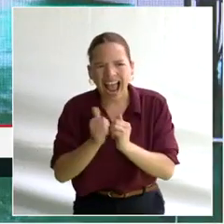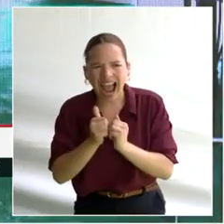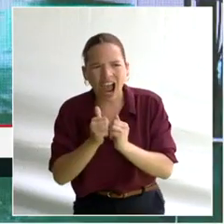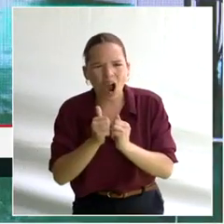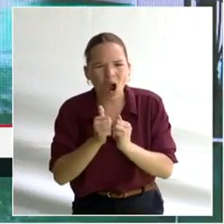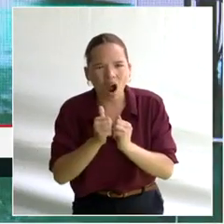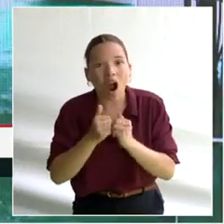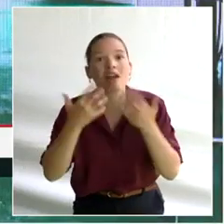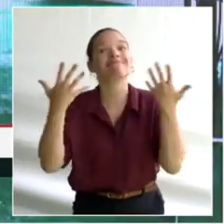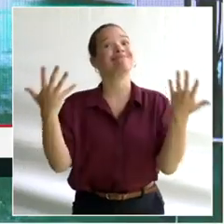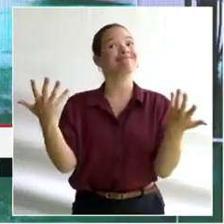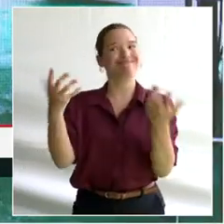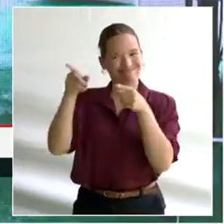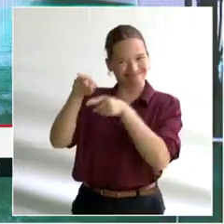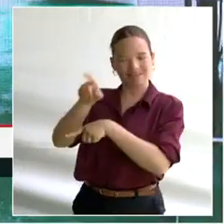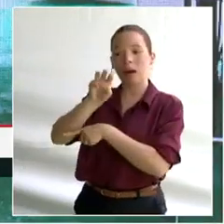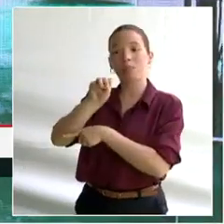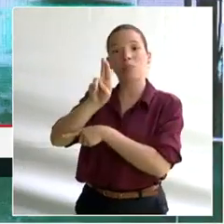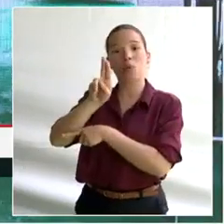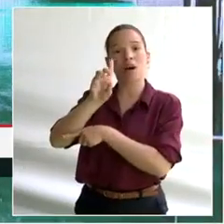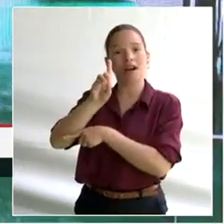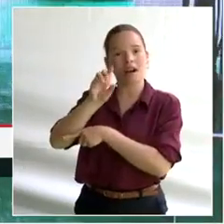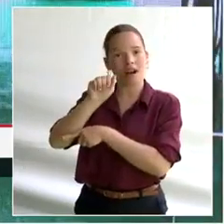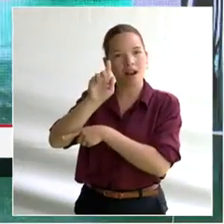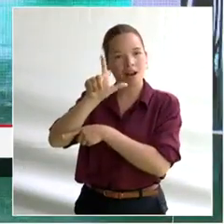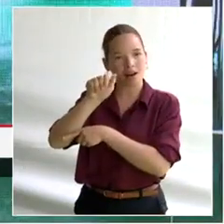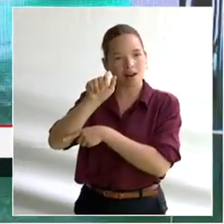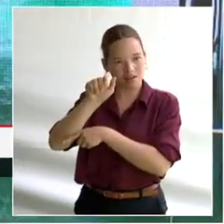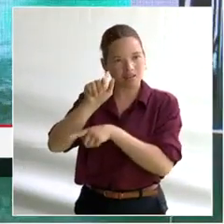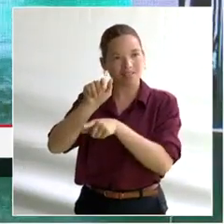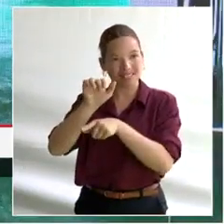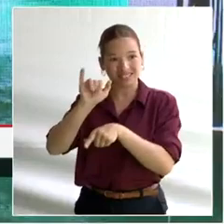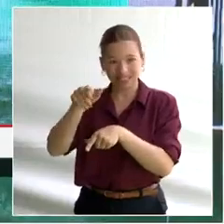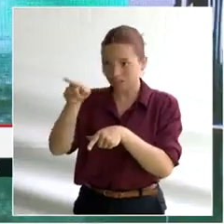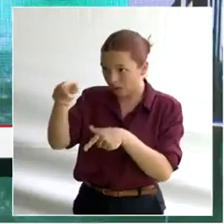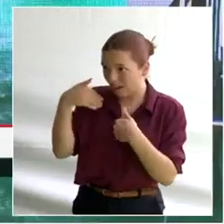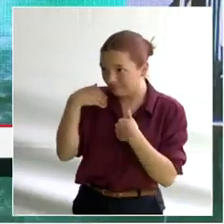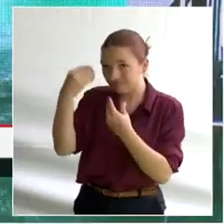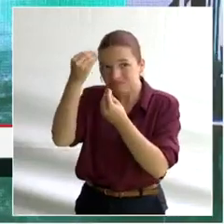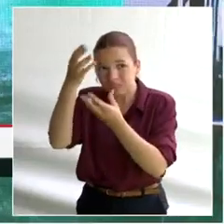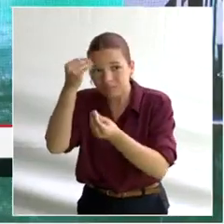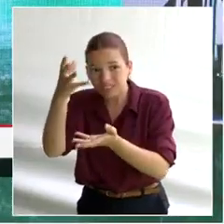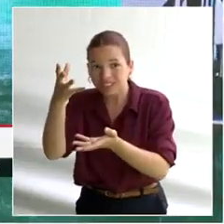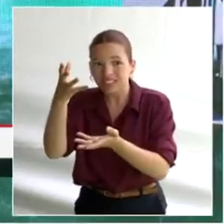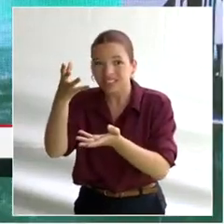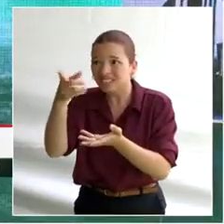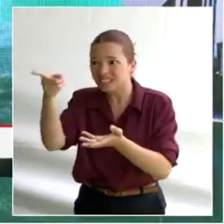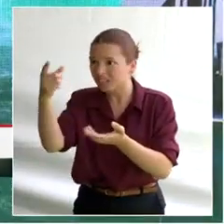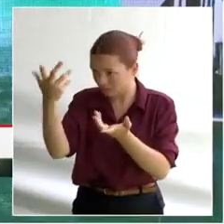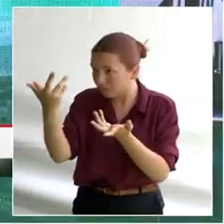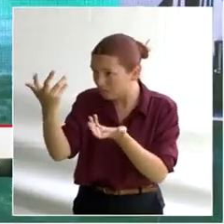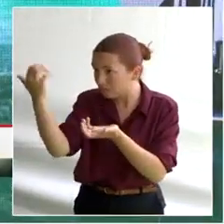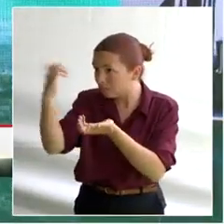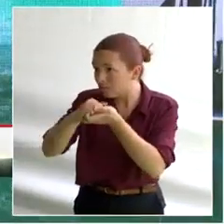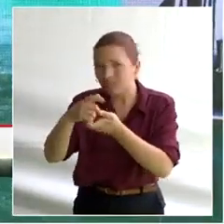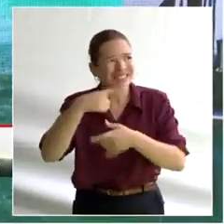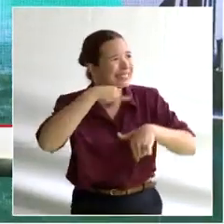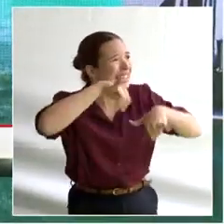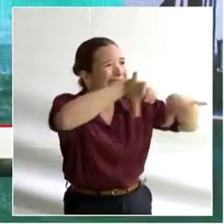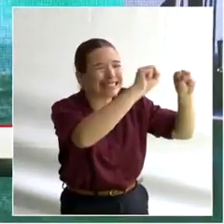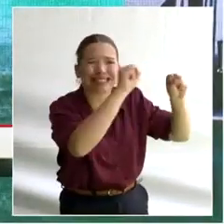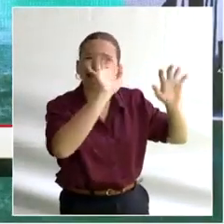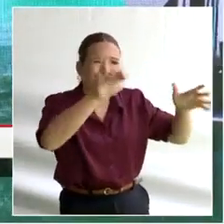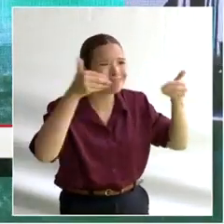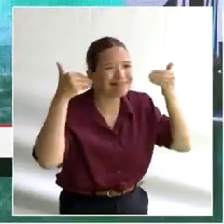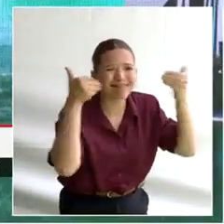it, and they instantly embraced this idea and saw the power of actually having men and women not just on the same court, but competing